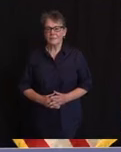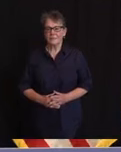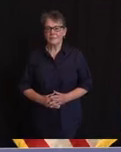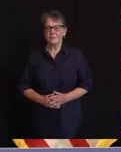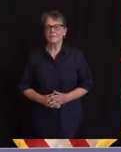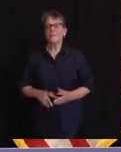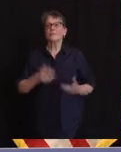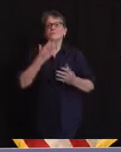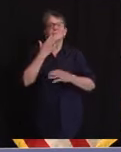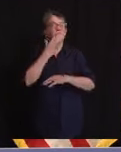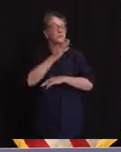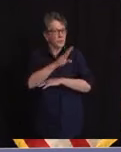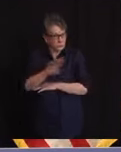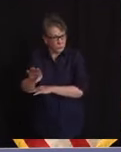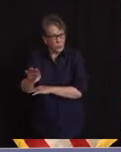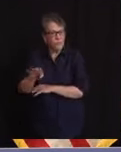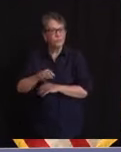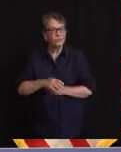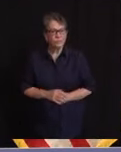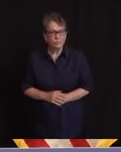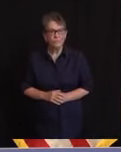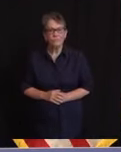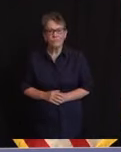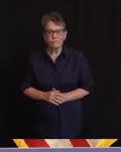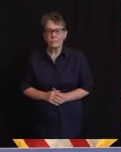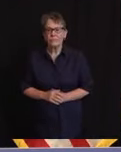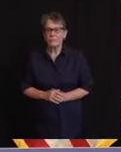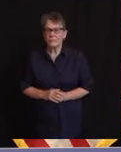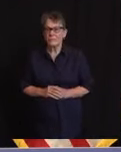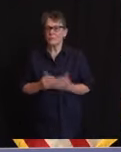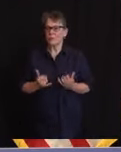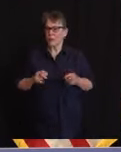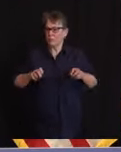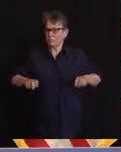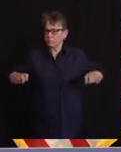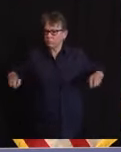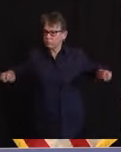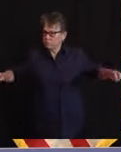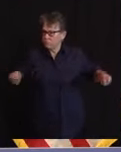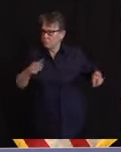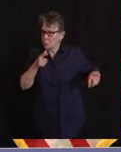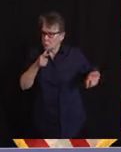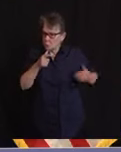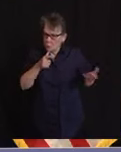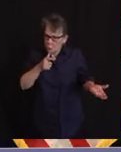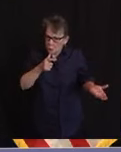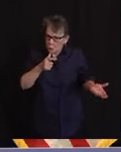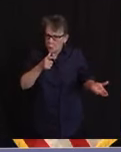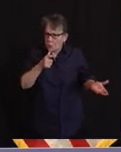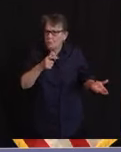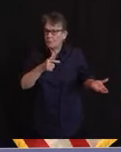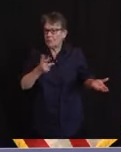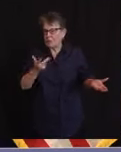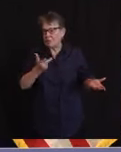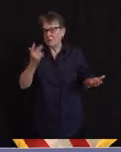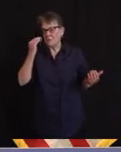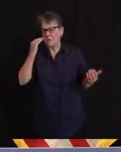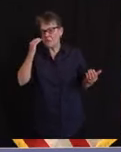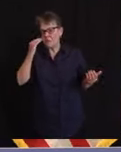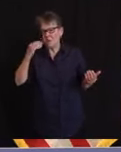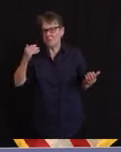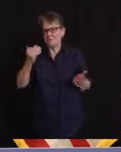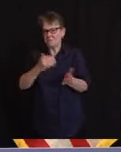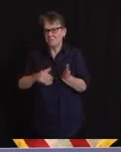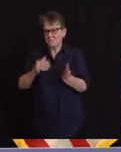Good afternoon. Joining me today are three people who now need no introduction. I can say that